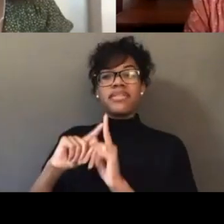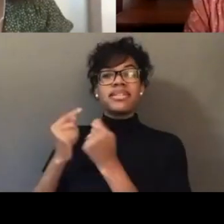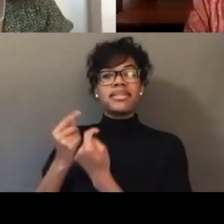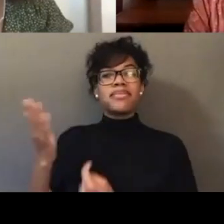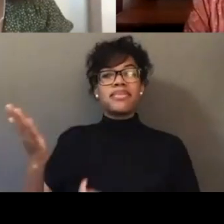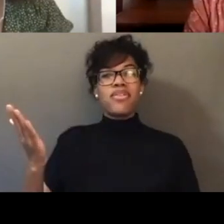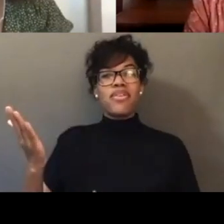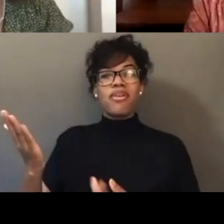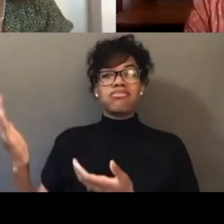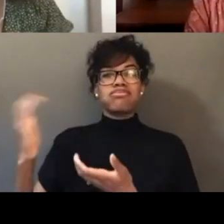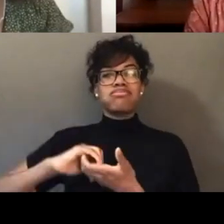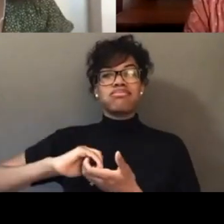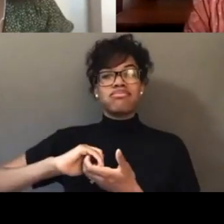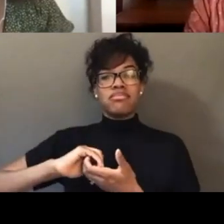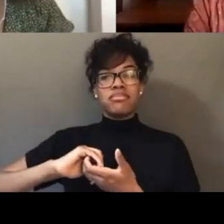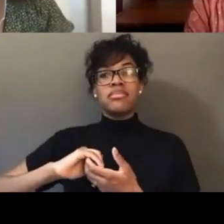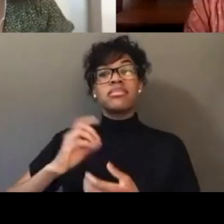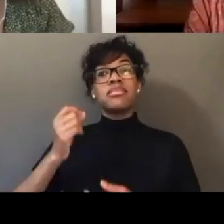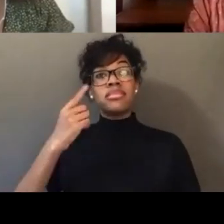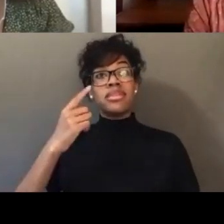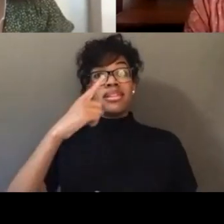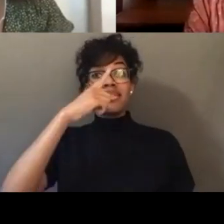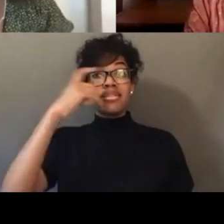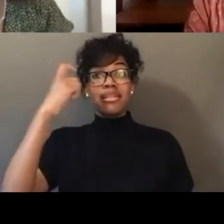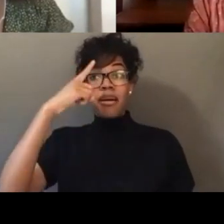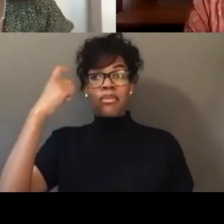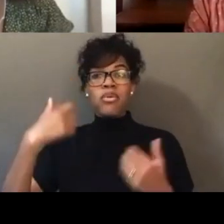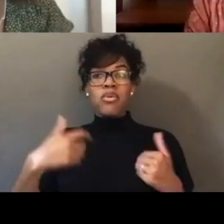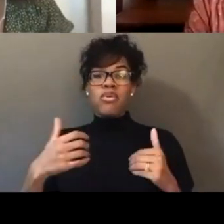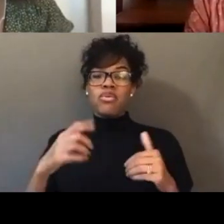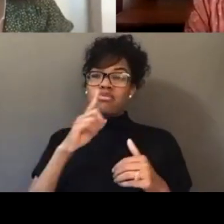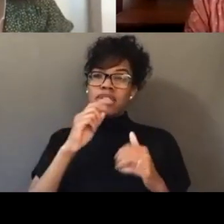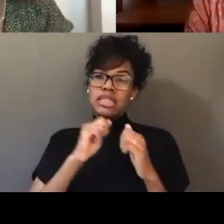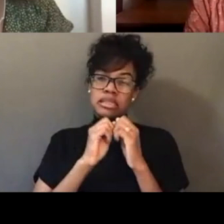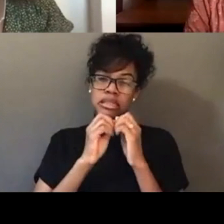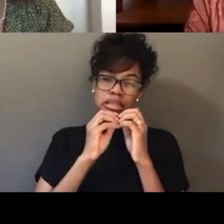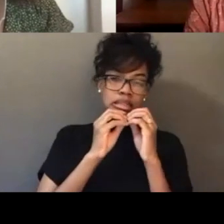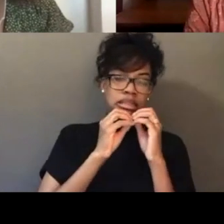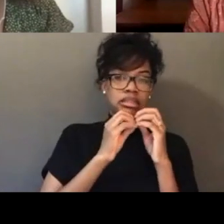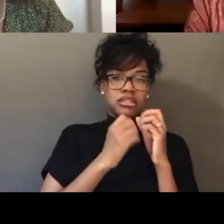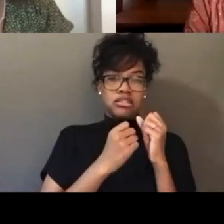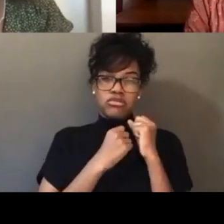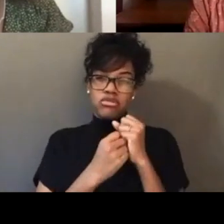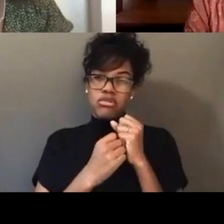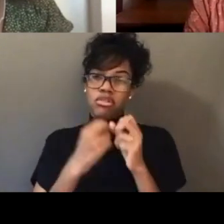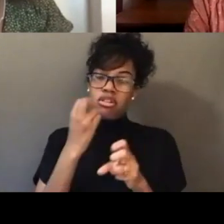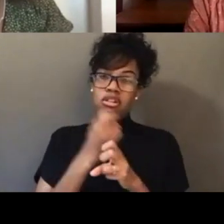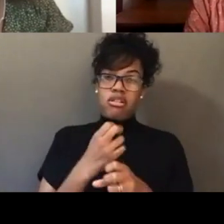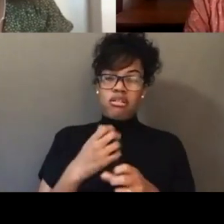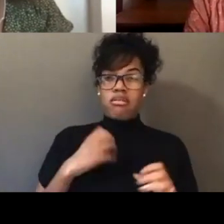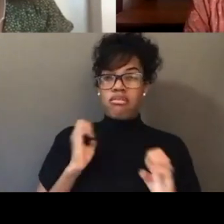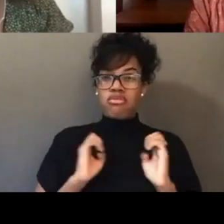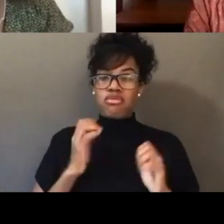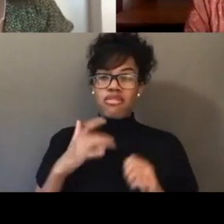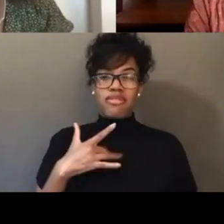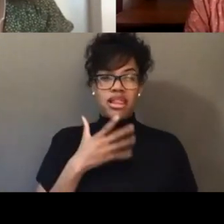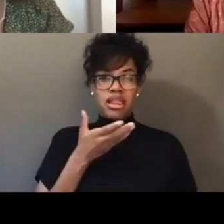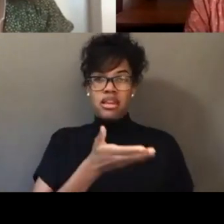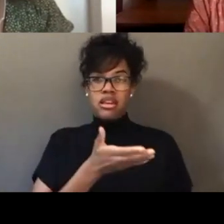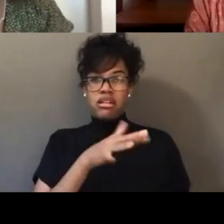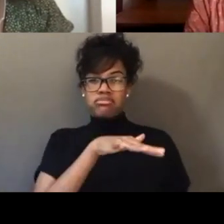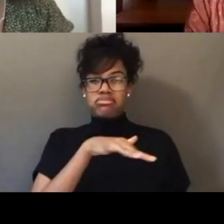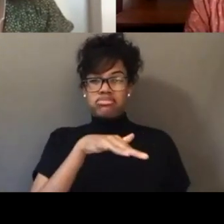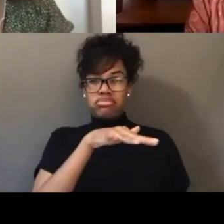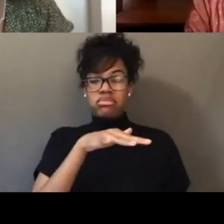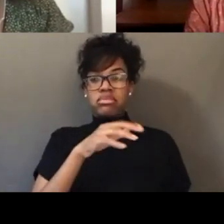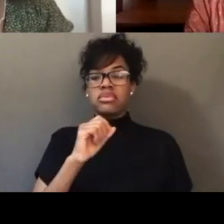summer, there were a group of other science educators nearby in PA and Philly who I just happened to connect with.